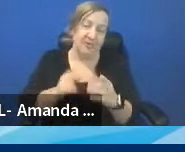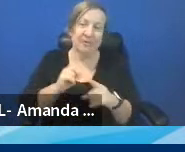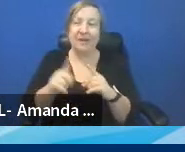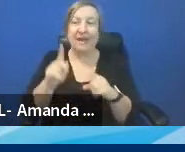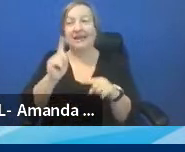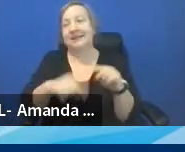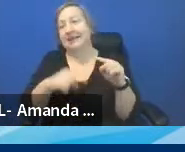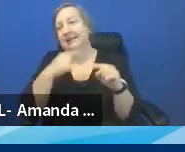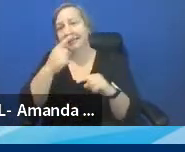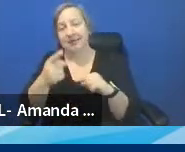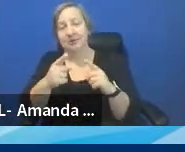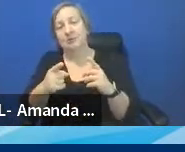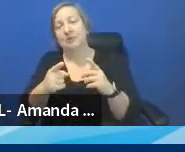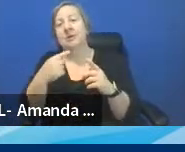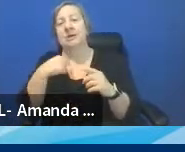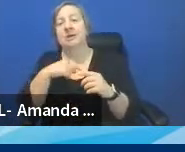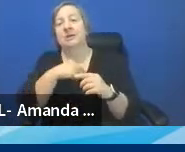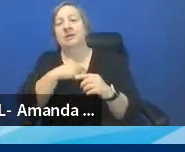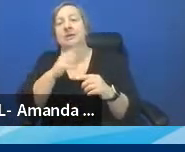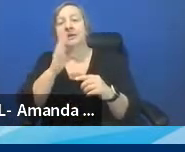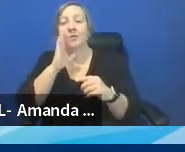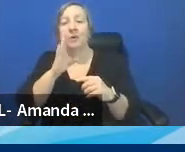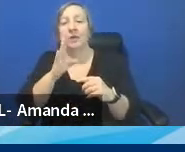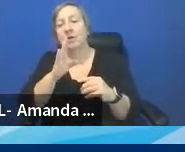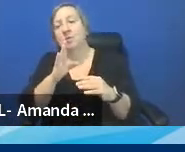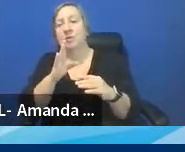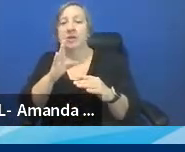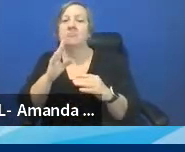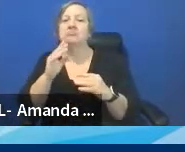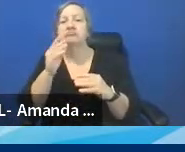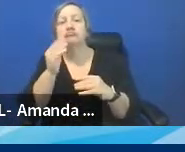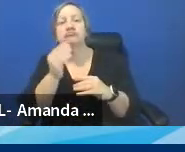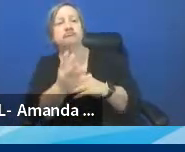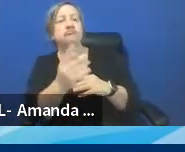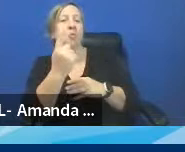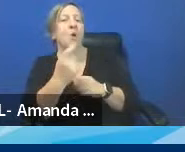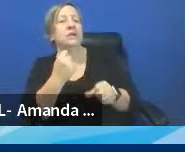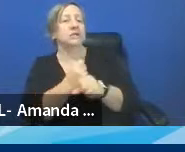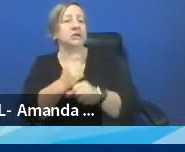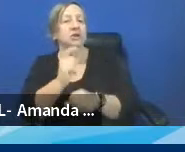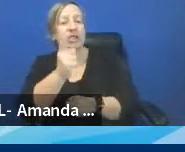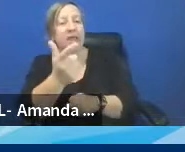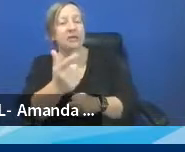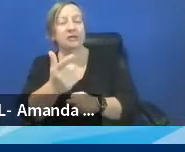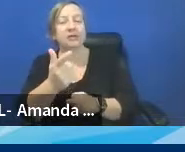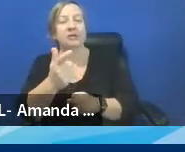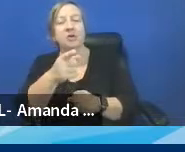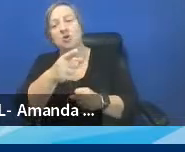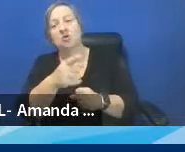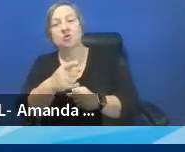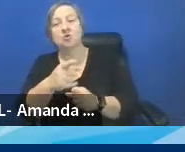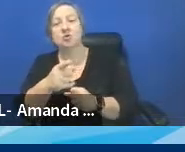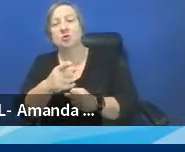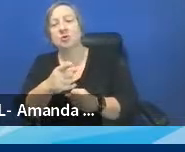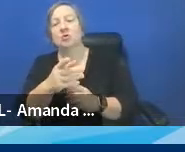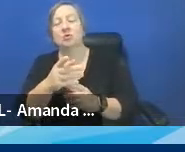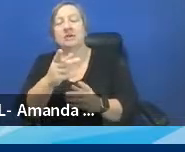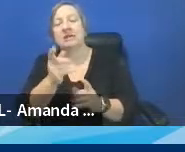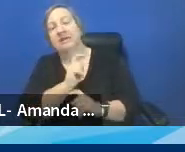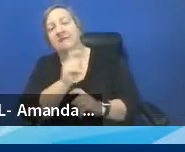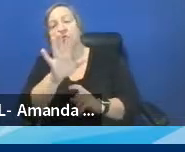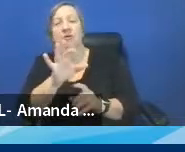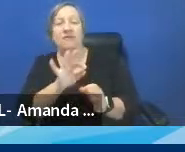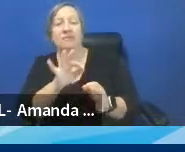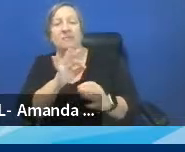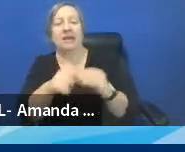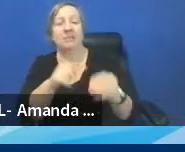tell you that we are going to come back to you in 1 year and give you and have you weigh in on toll rate, right? So